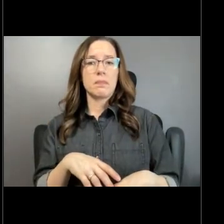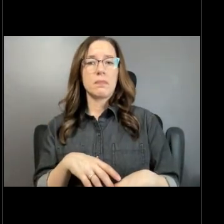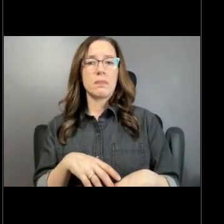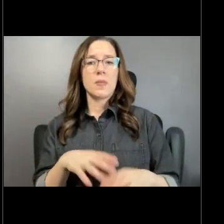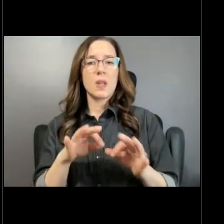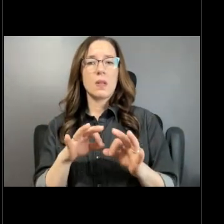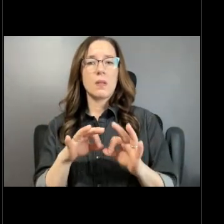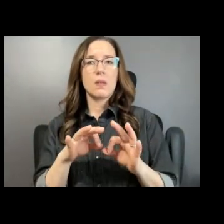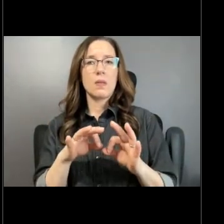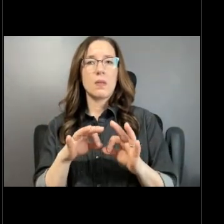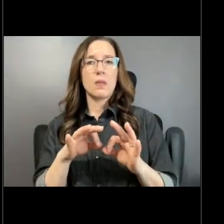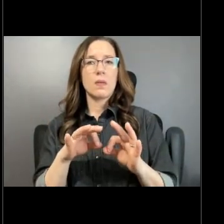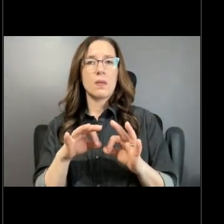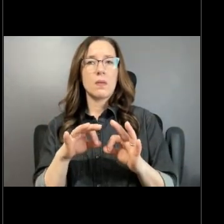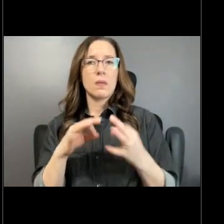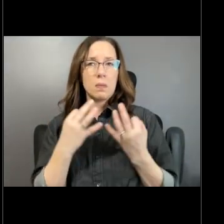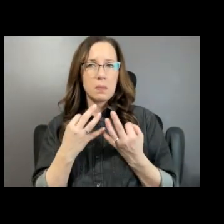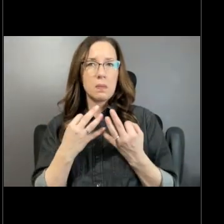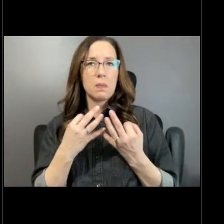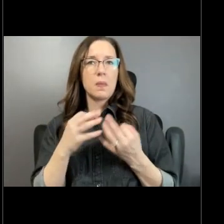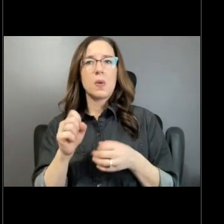and disability.